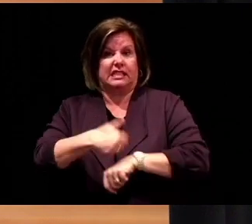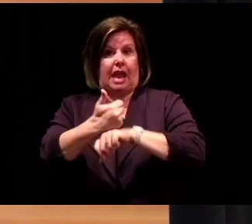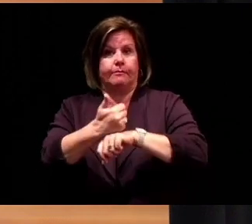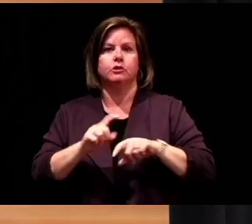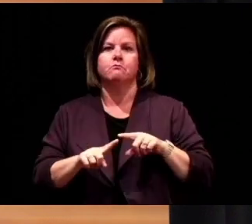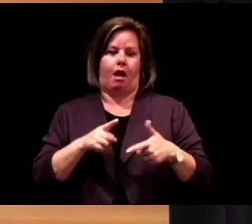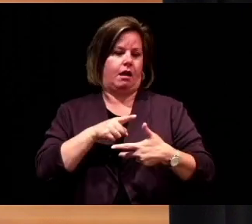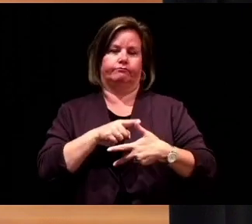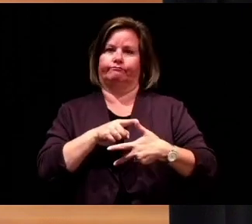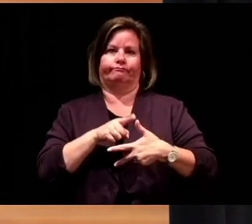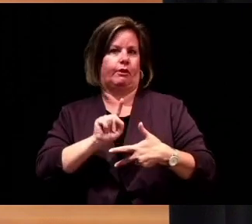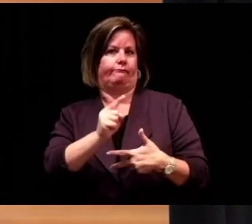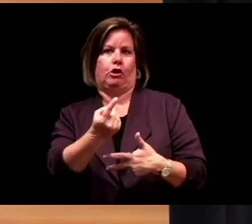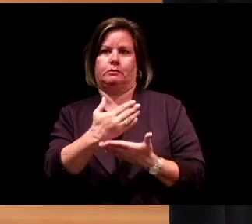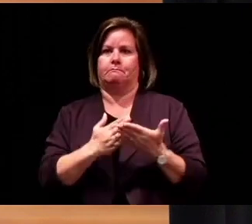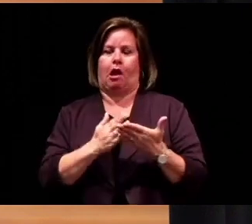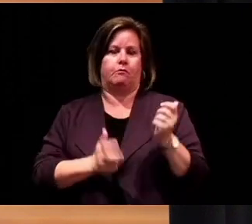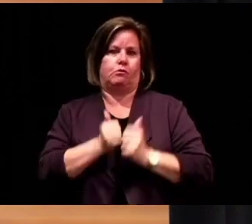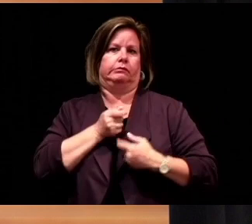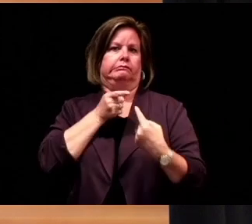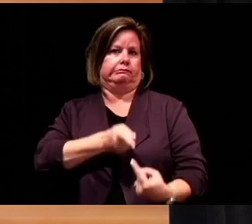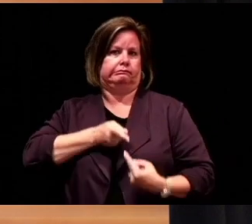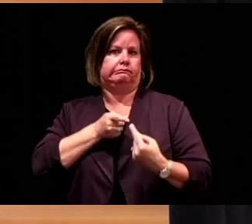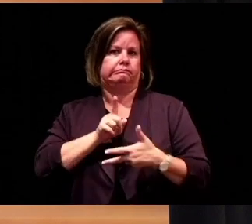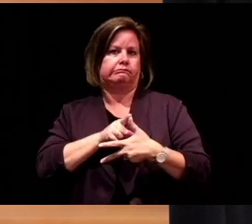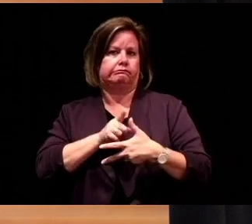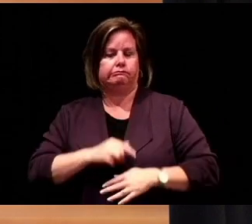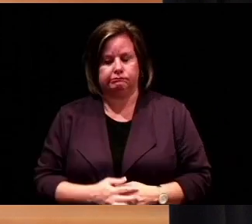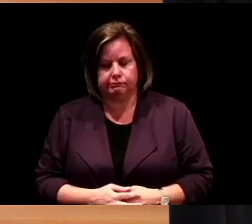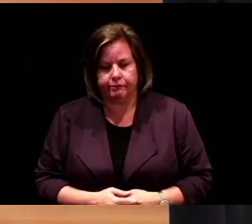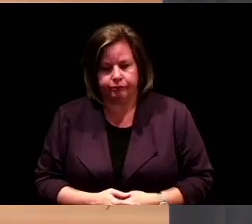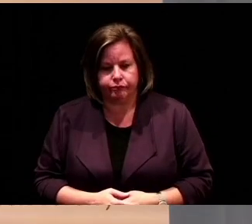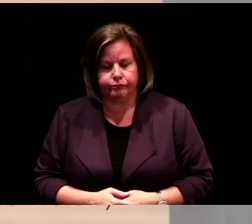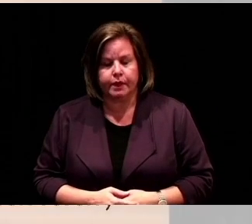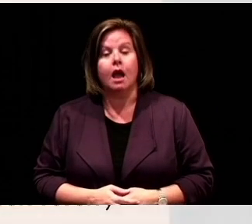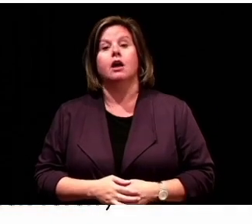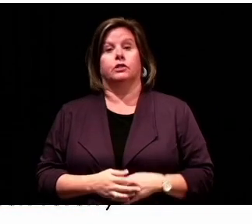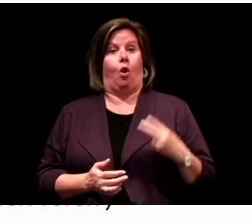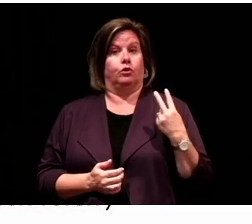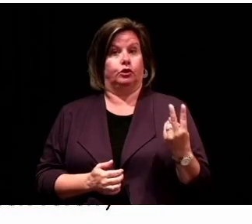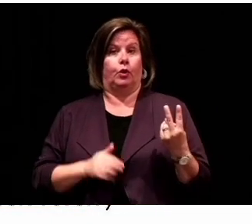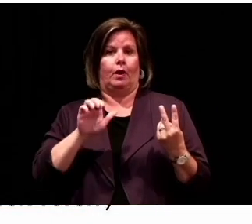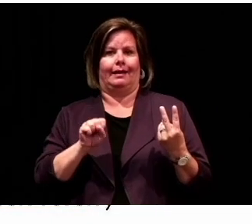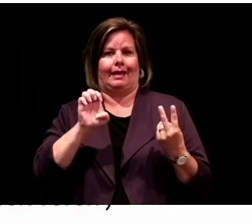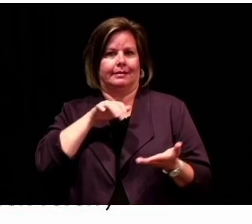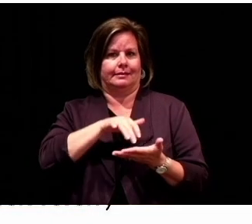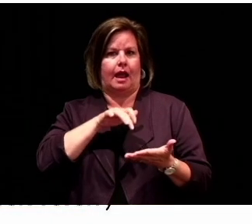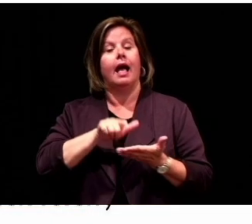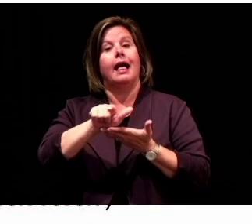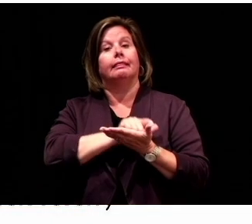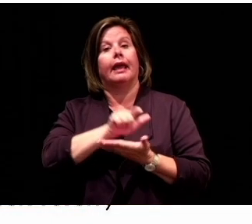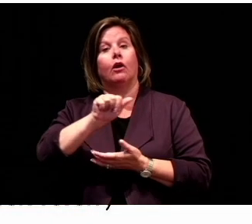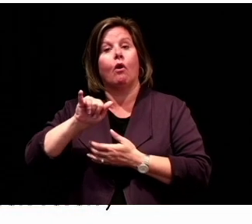standard, right? That's where really the challenge lies. The